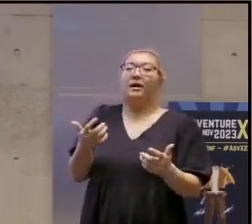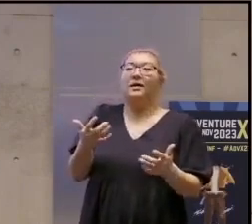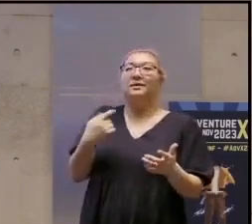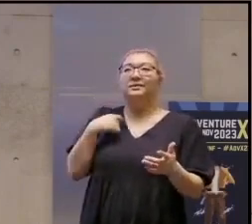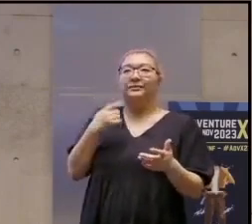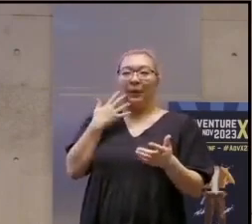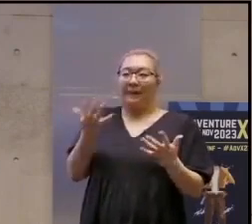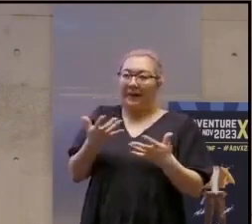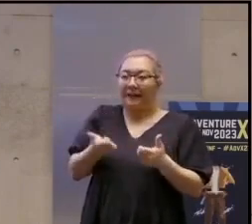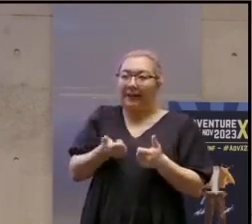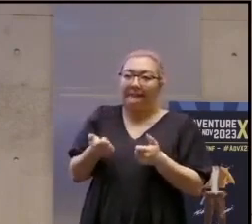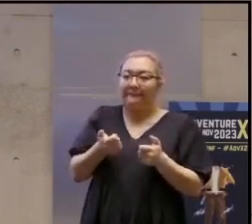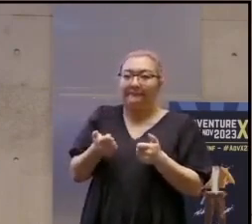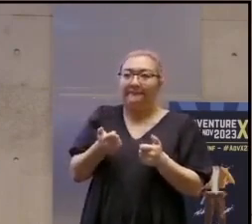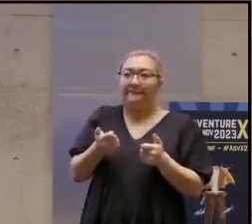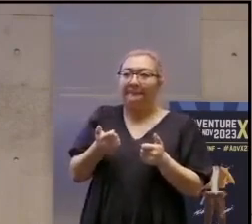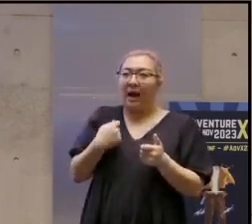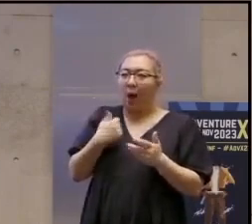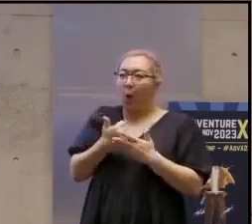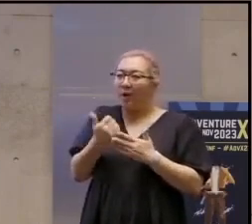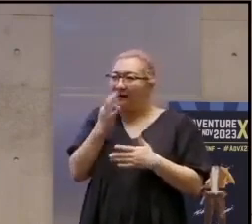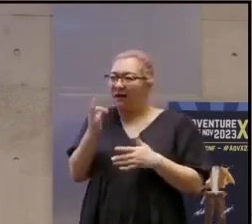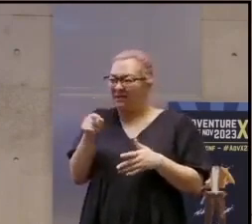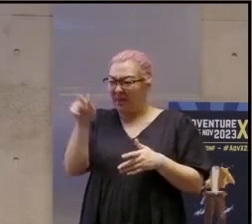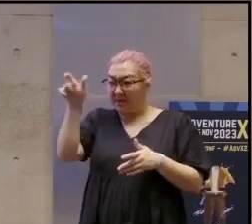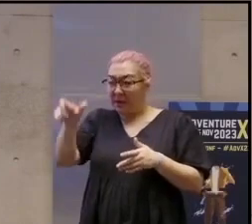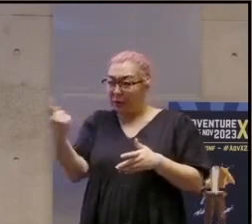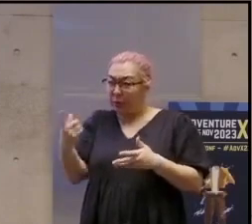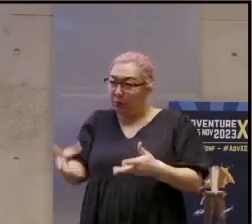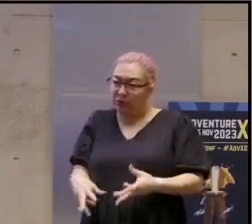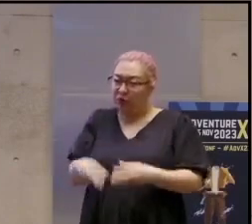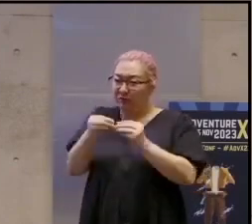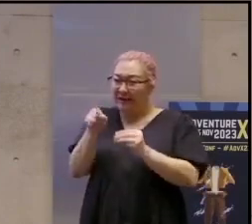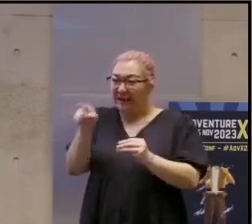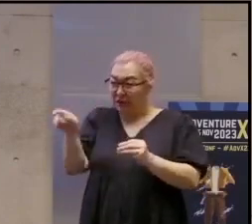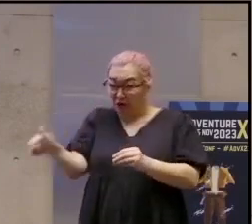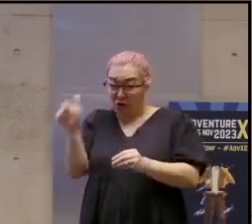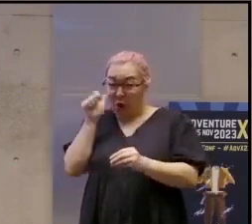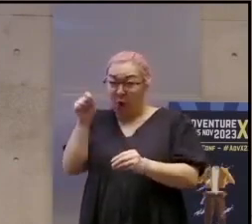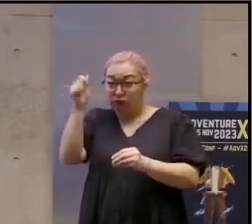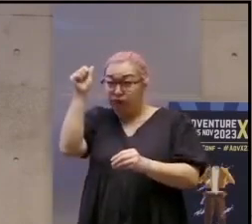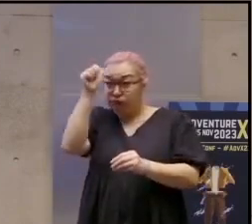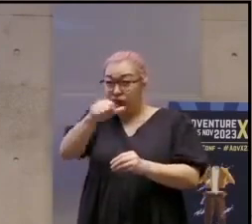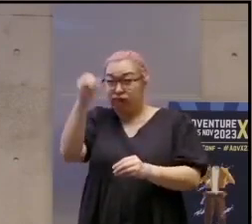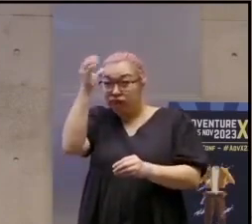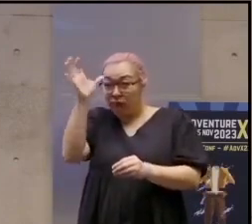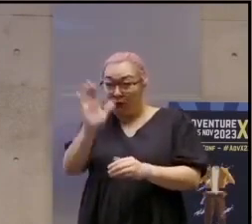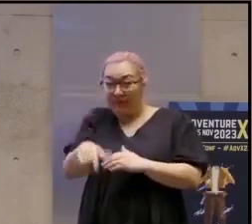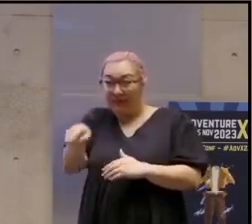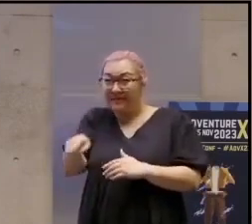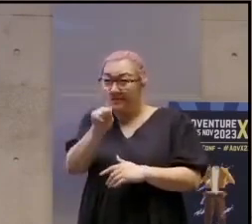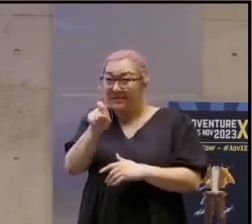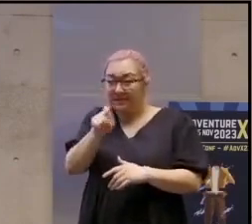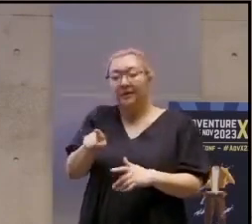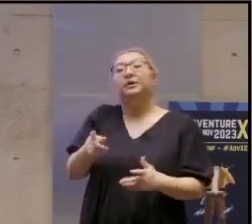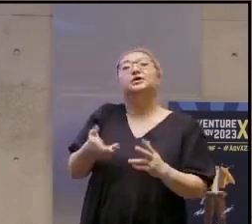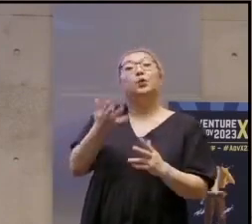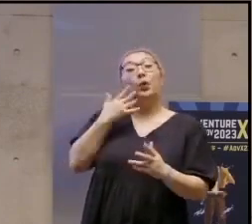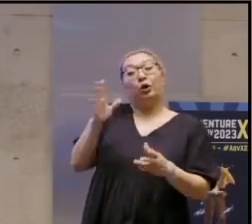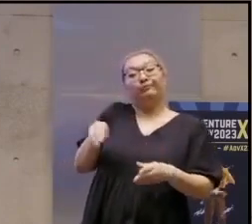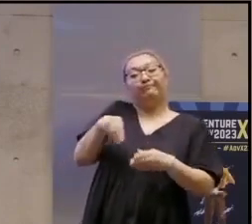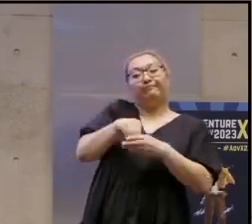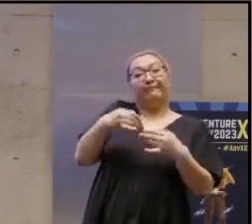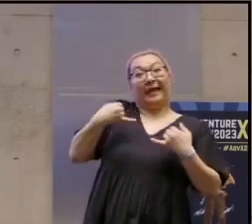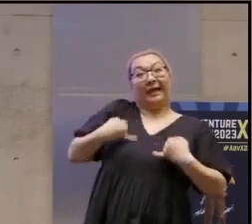medical condition. Go like, does that story represent my personal experience, or does it deviate very far? Get it